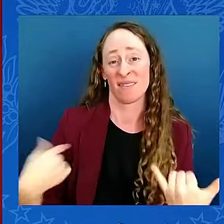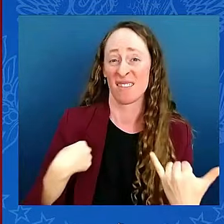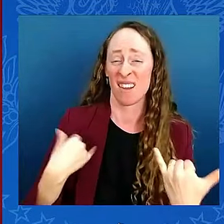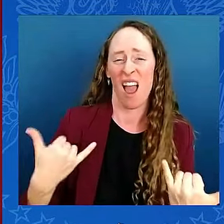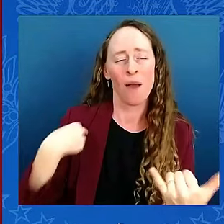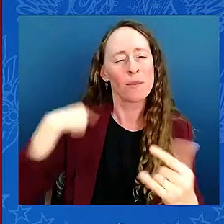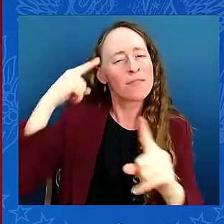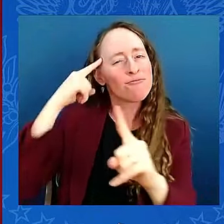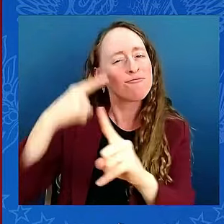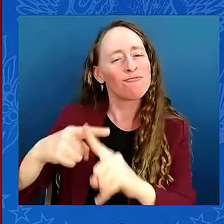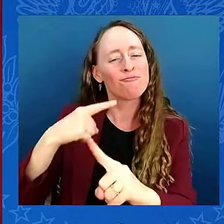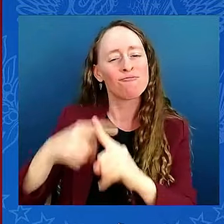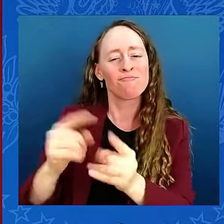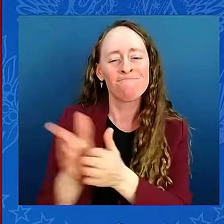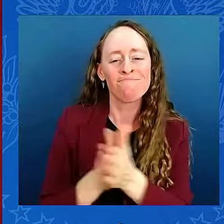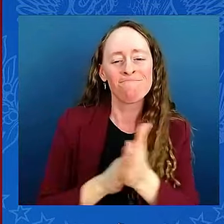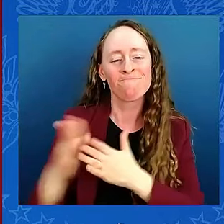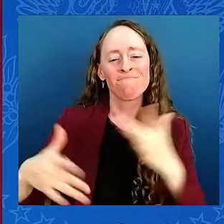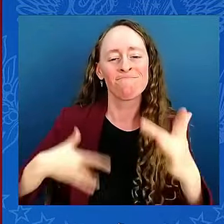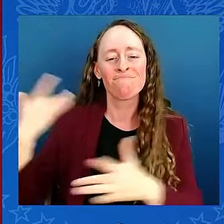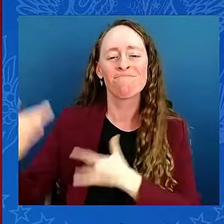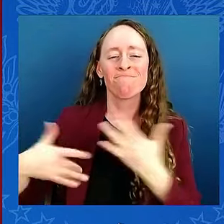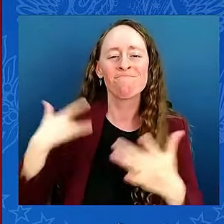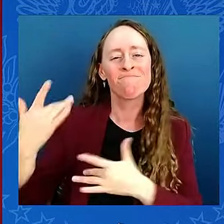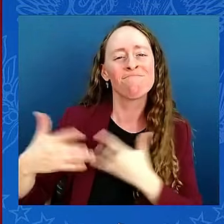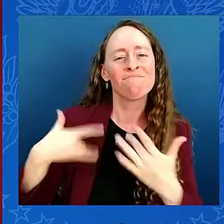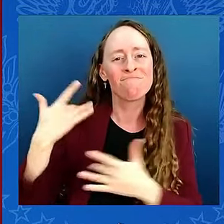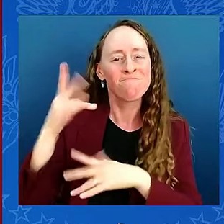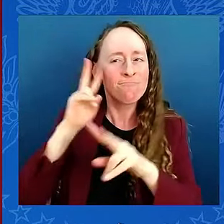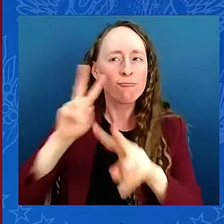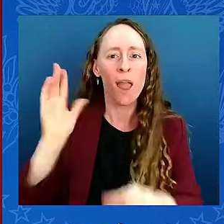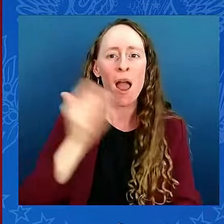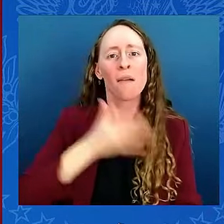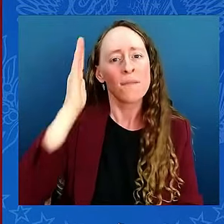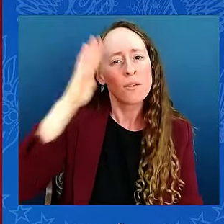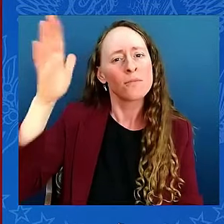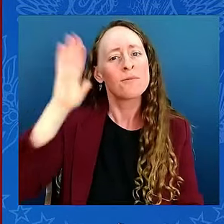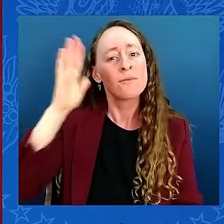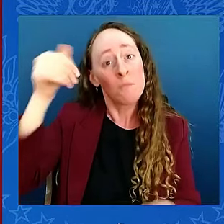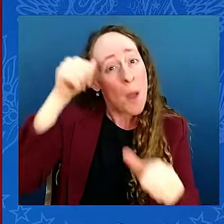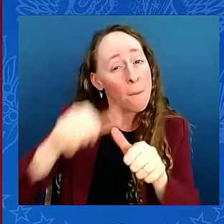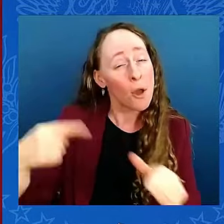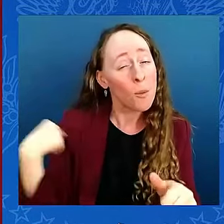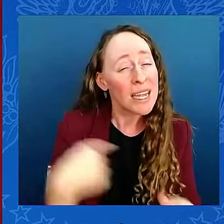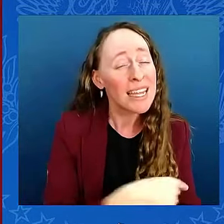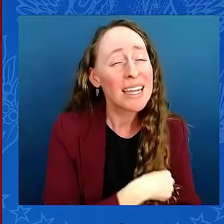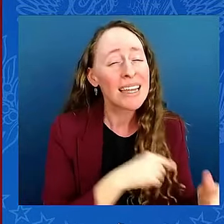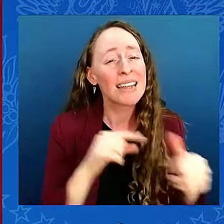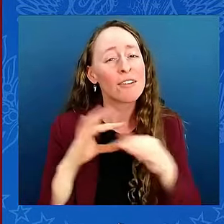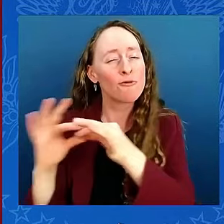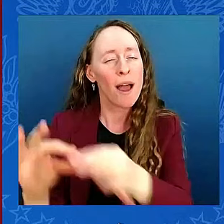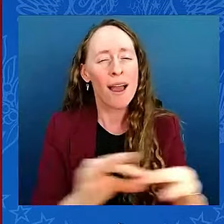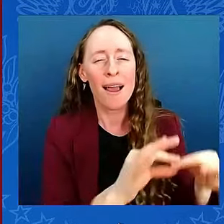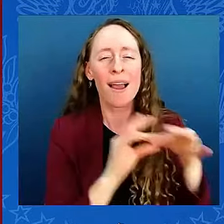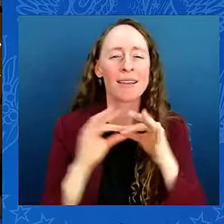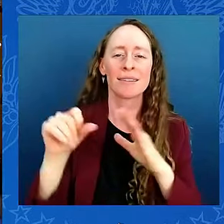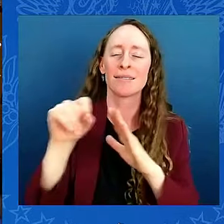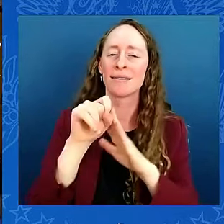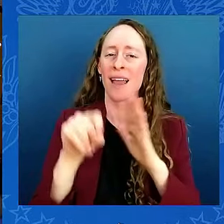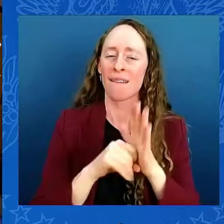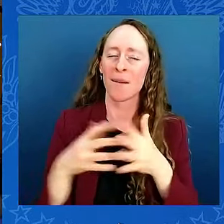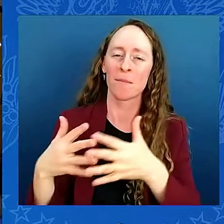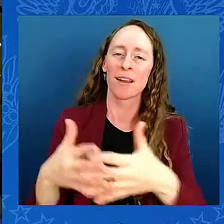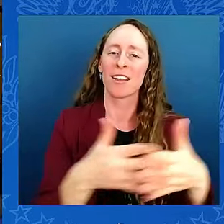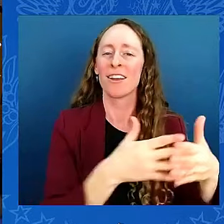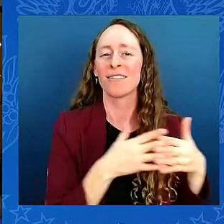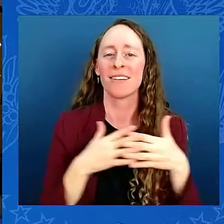are. We're the United States of America. And there is nothing. There